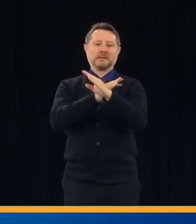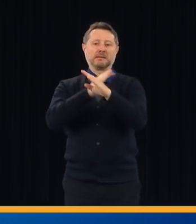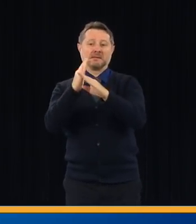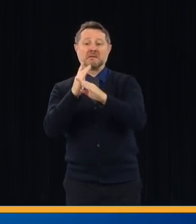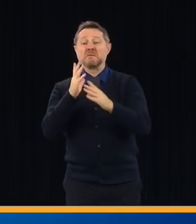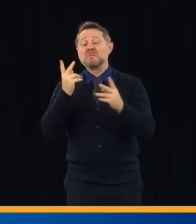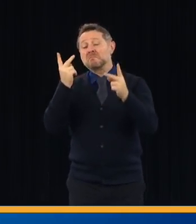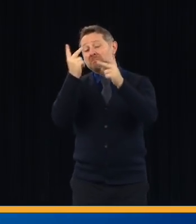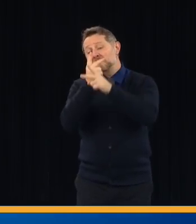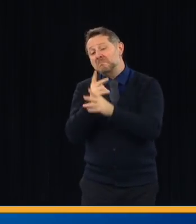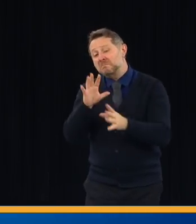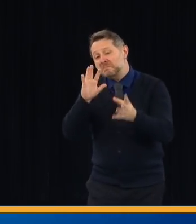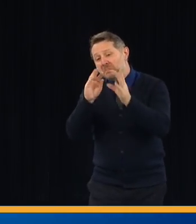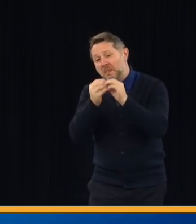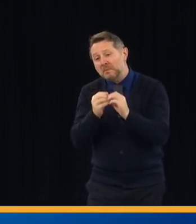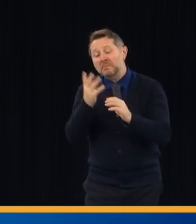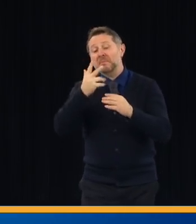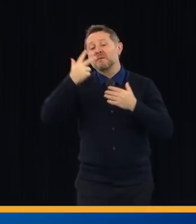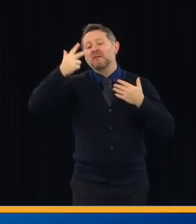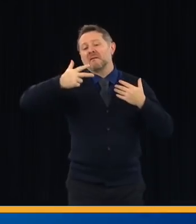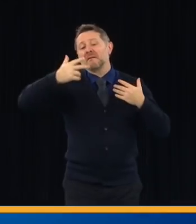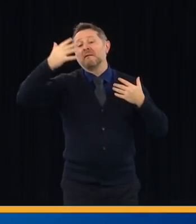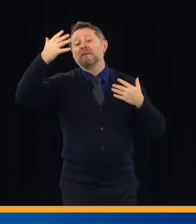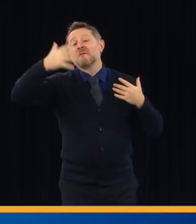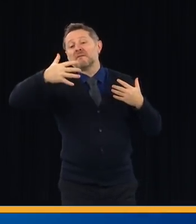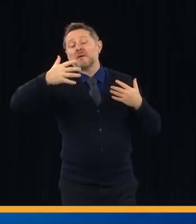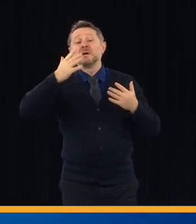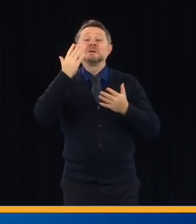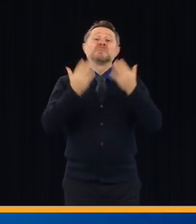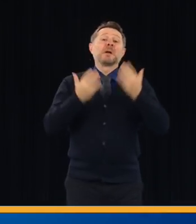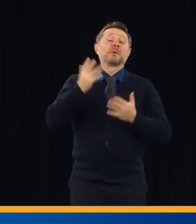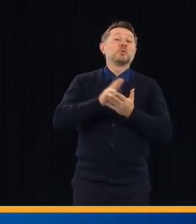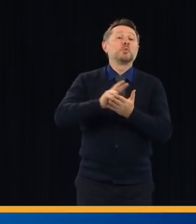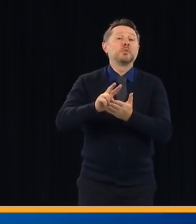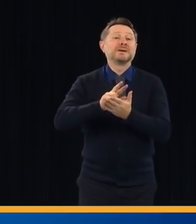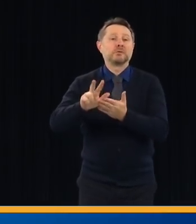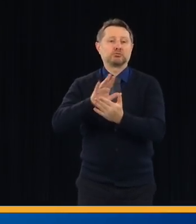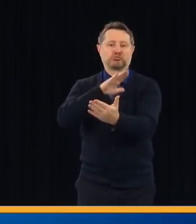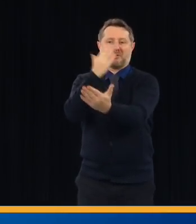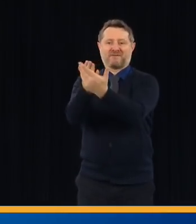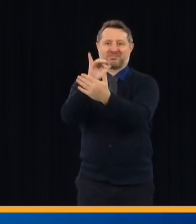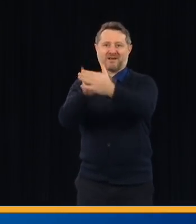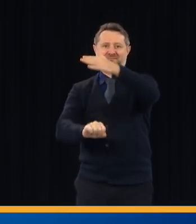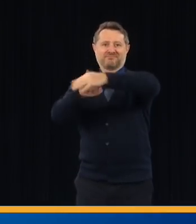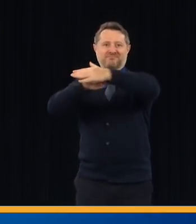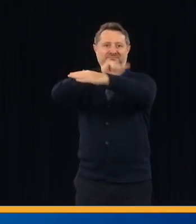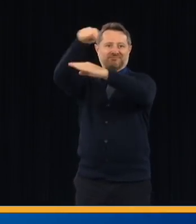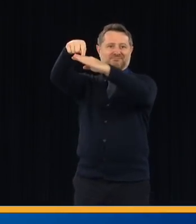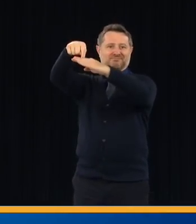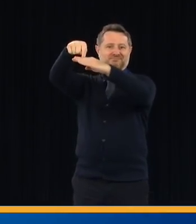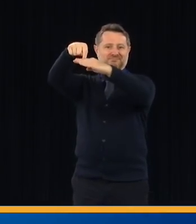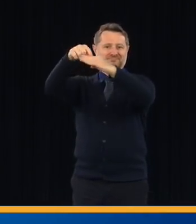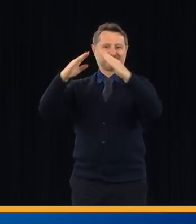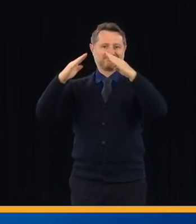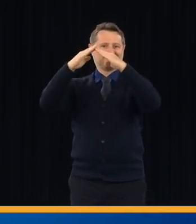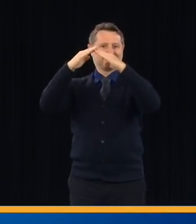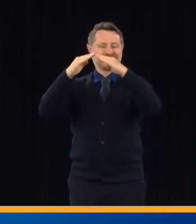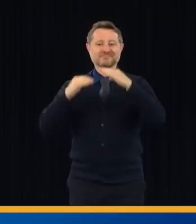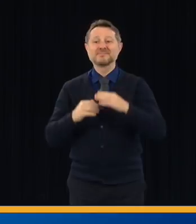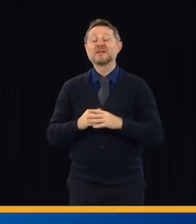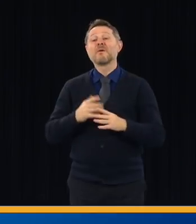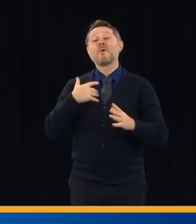days. But our reading of the projections is we're